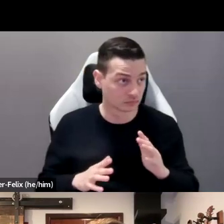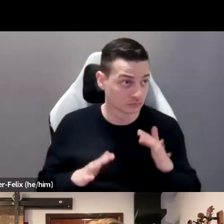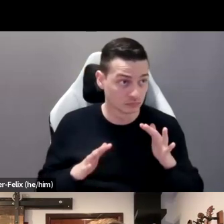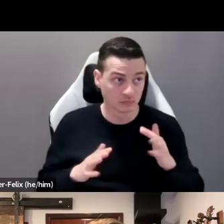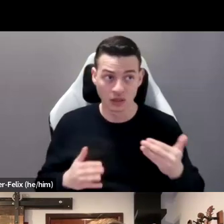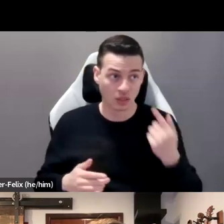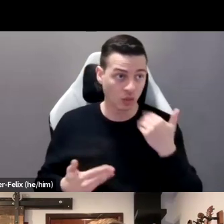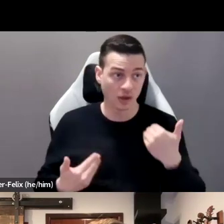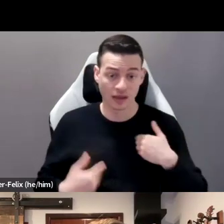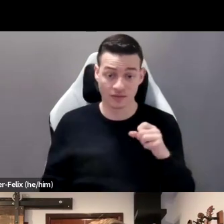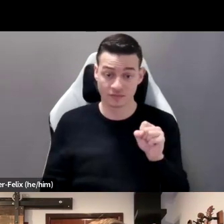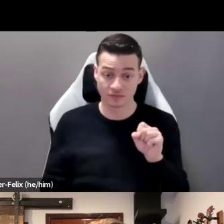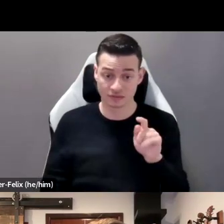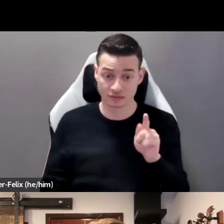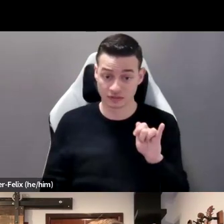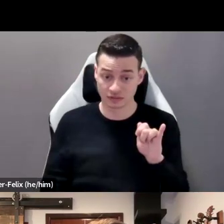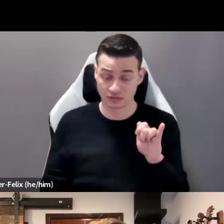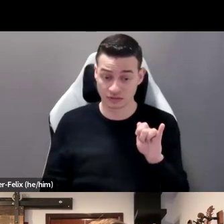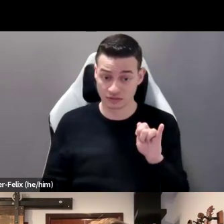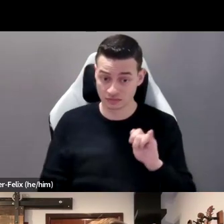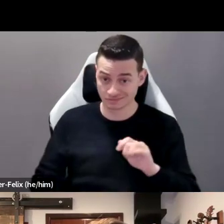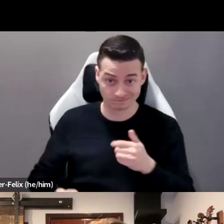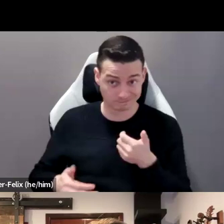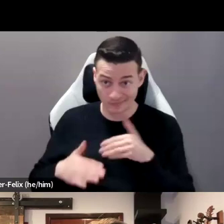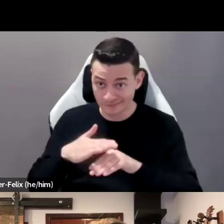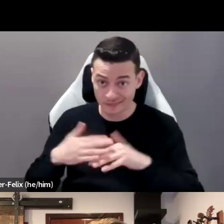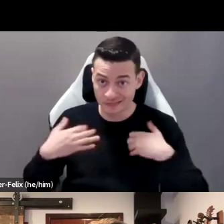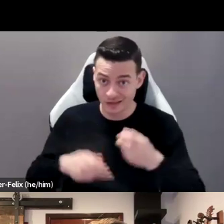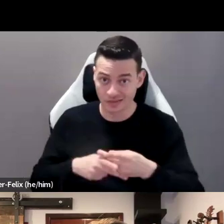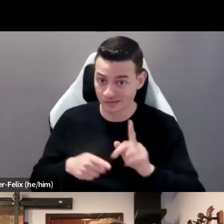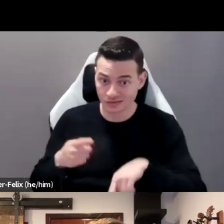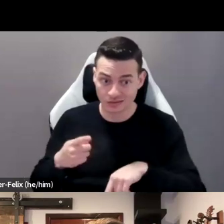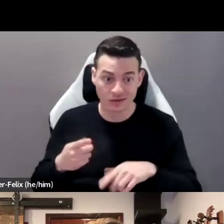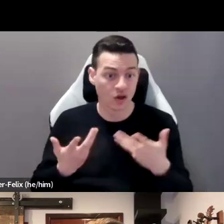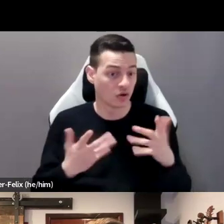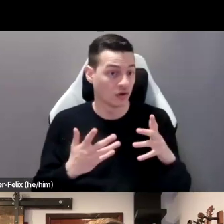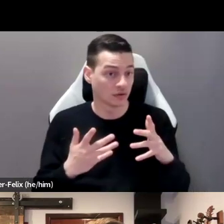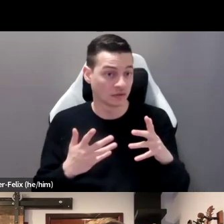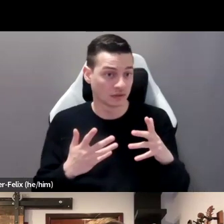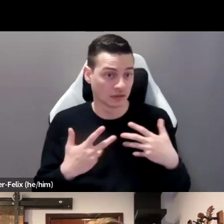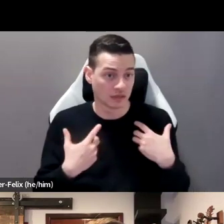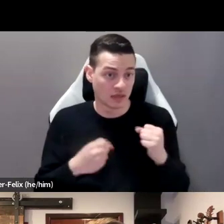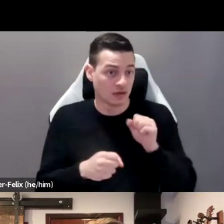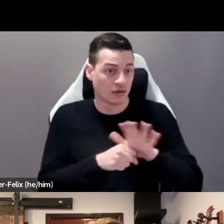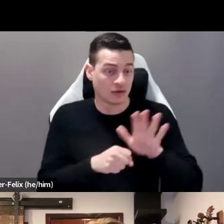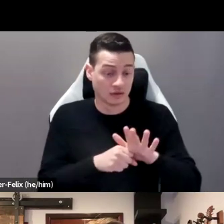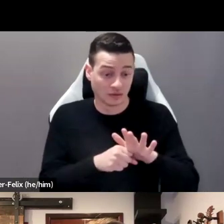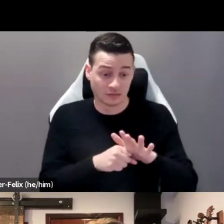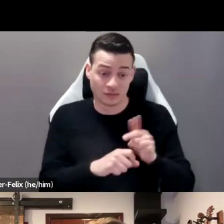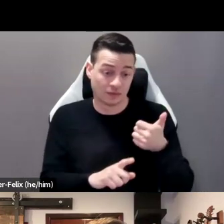STI and could not get the health care, but was already confident enough to be